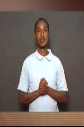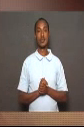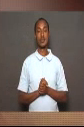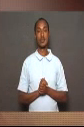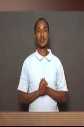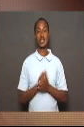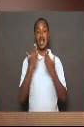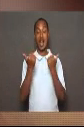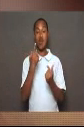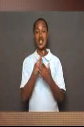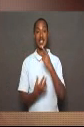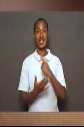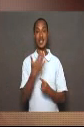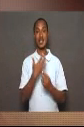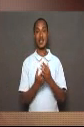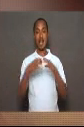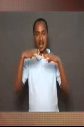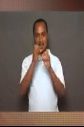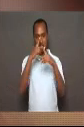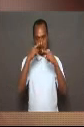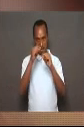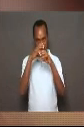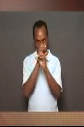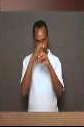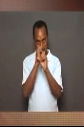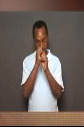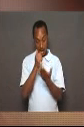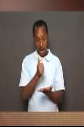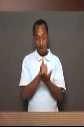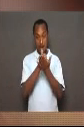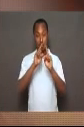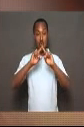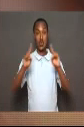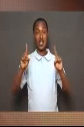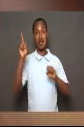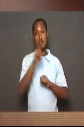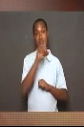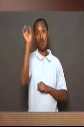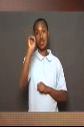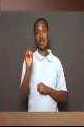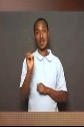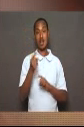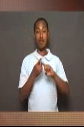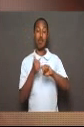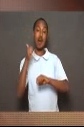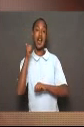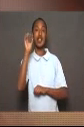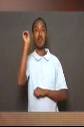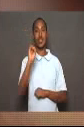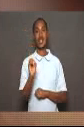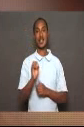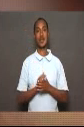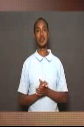Let us now discuss an experiment that will help us distinguish peroxides from other